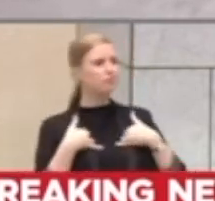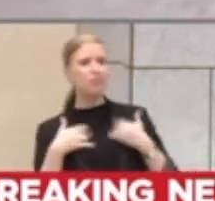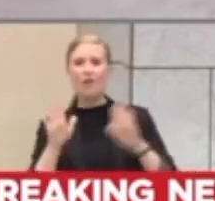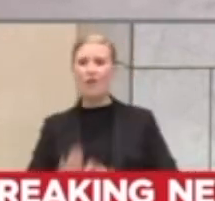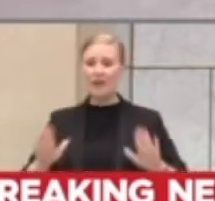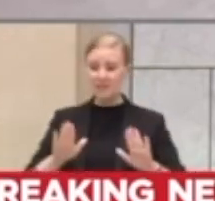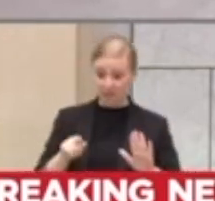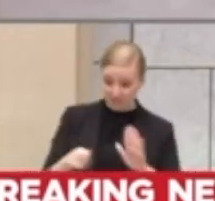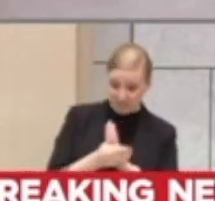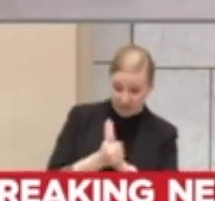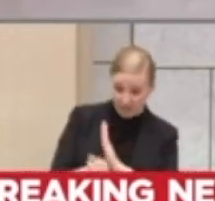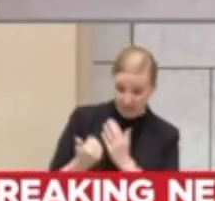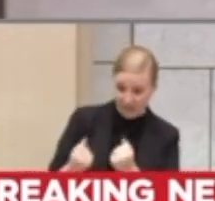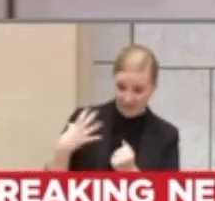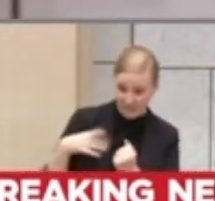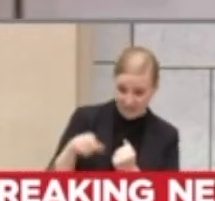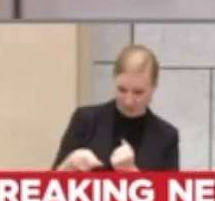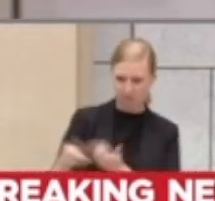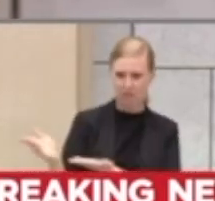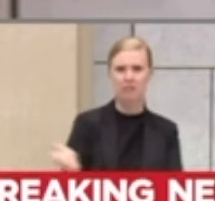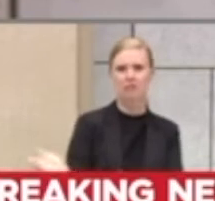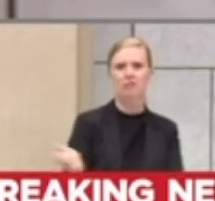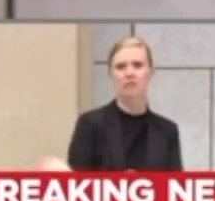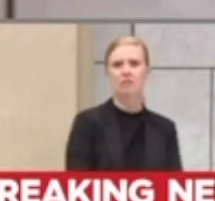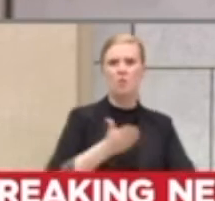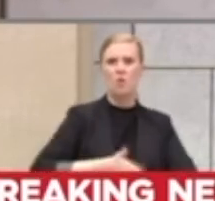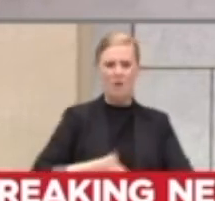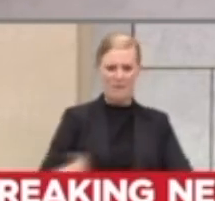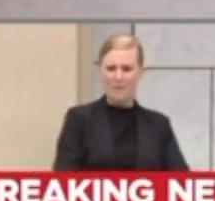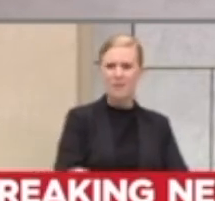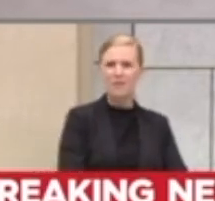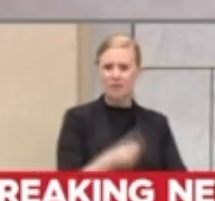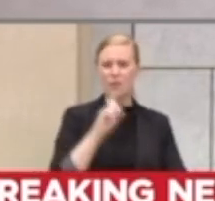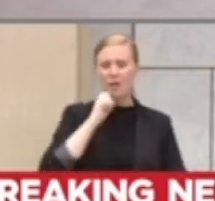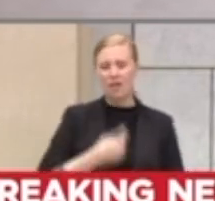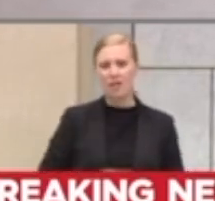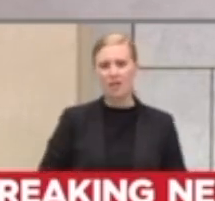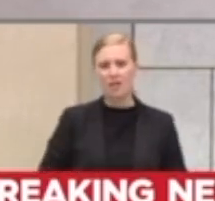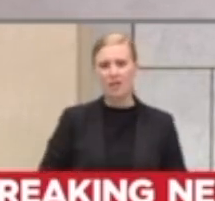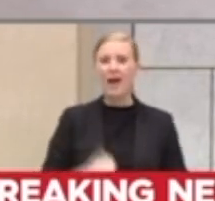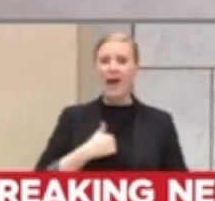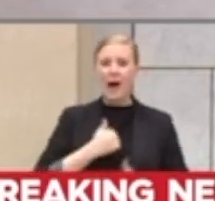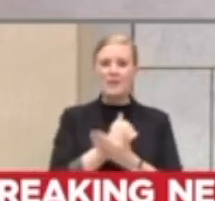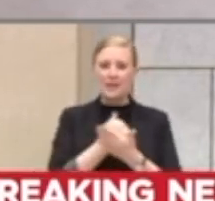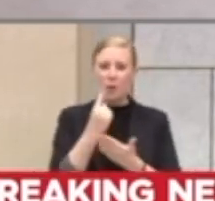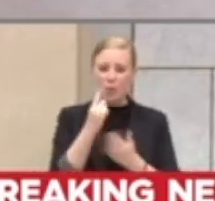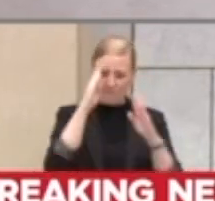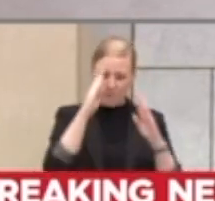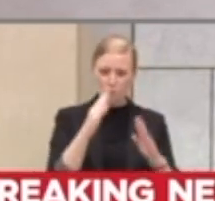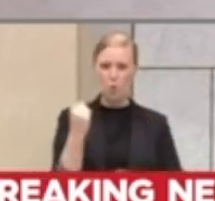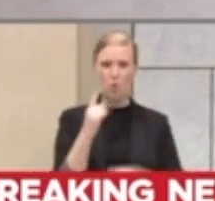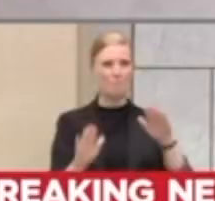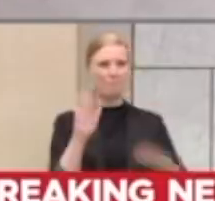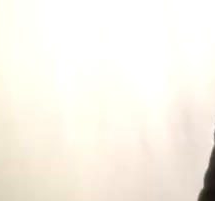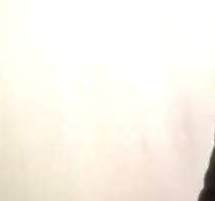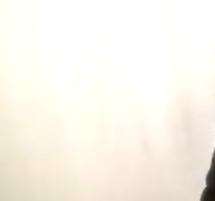be opportunities for them as well. But our focus and our priority is on supporting Australians and Australian residents with the economic